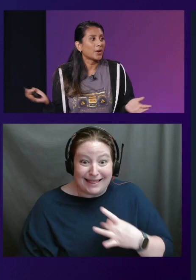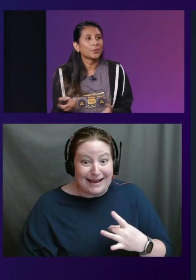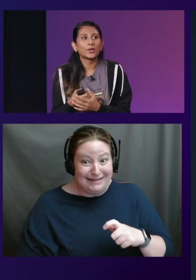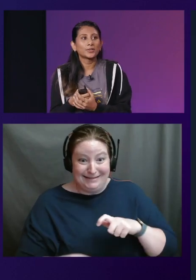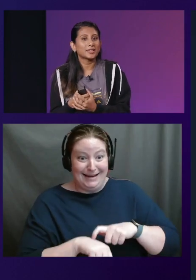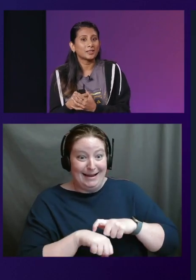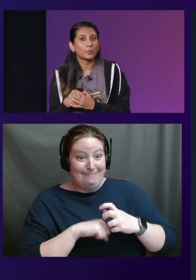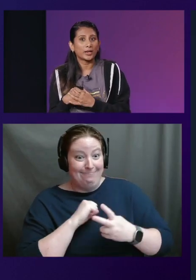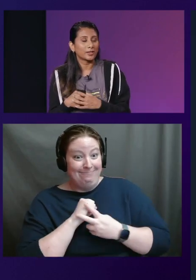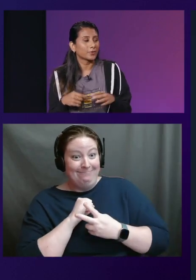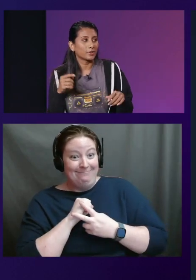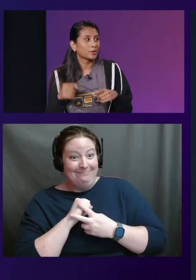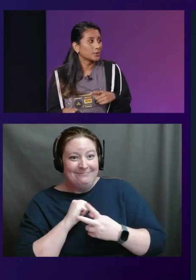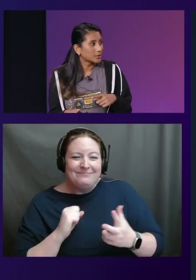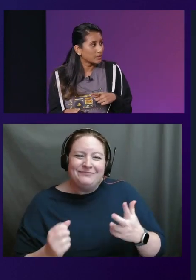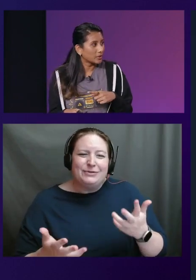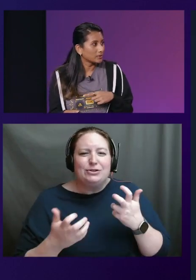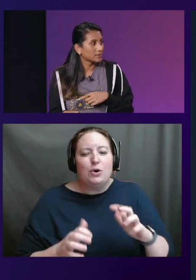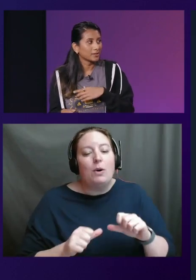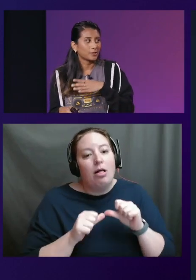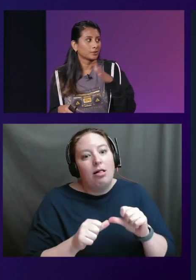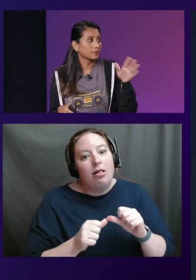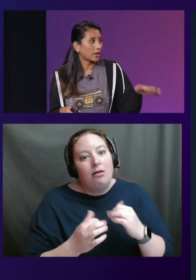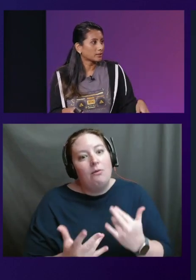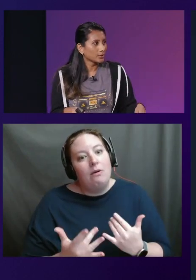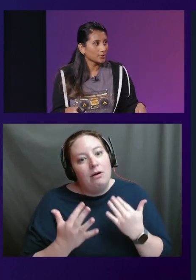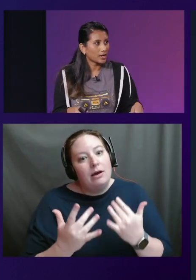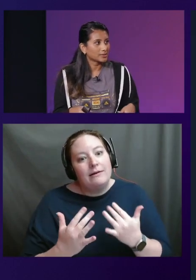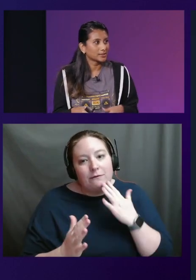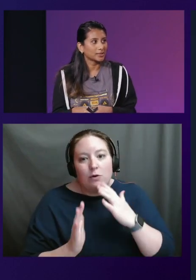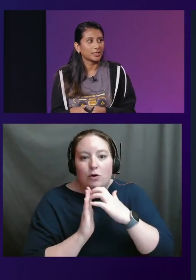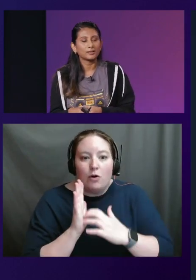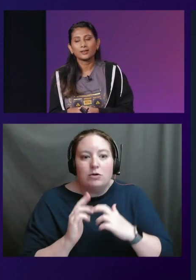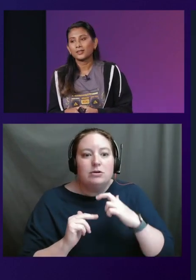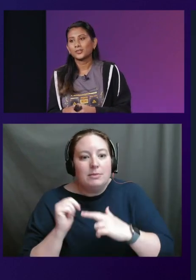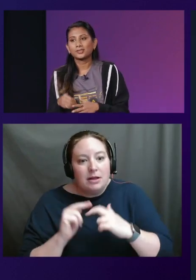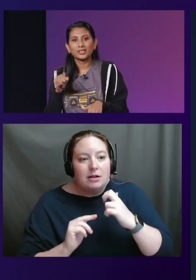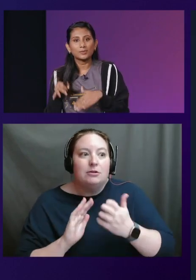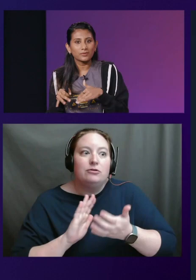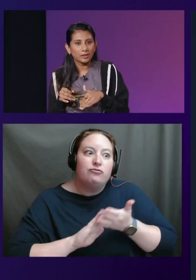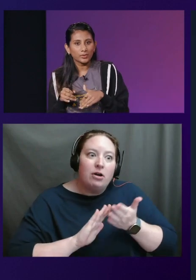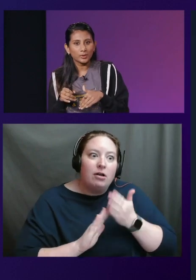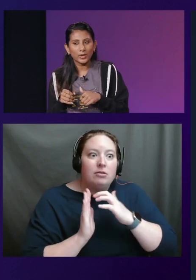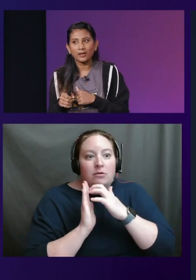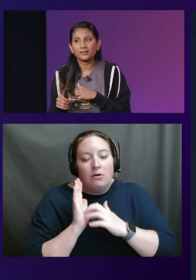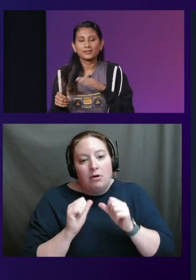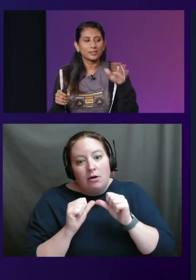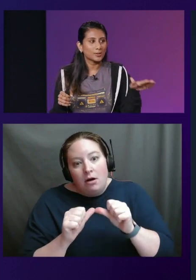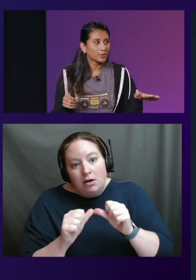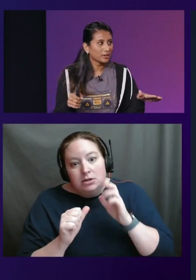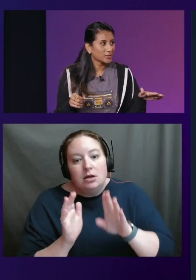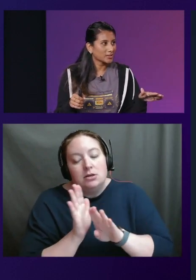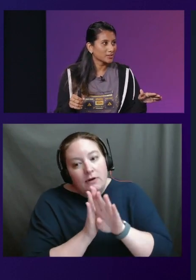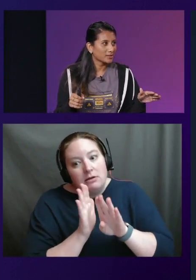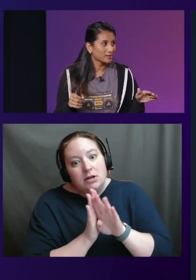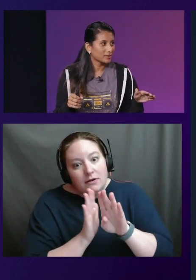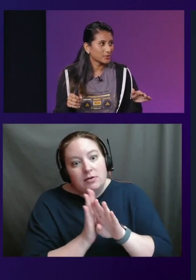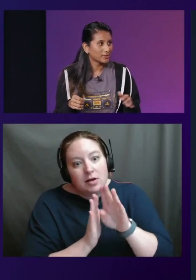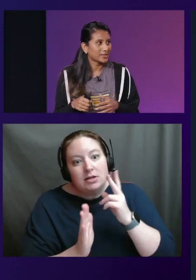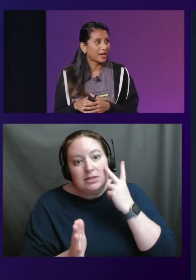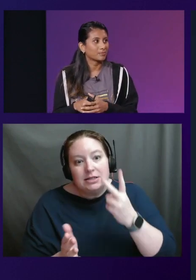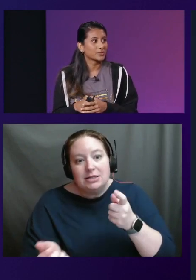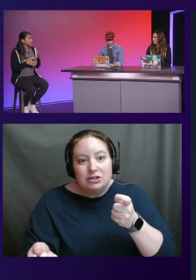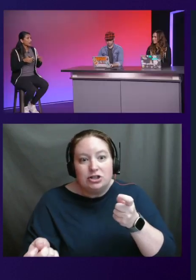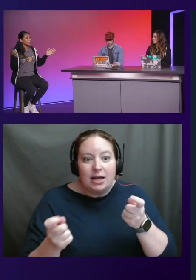do not want to keep waiting for your code to build. You run the code constantly. Just keep developing away and see your changes in